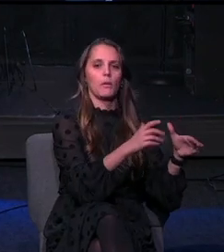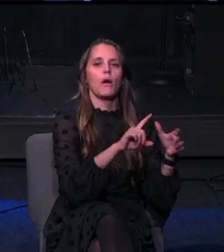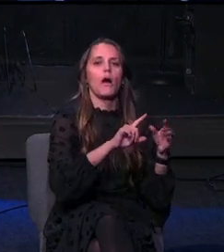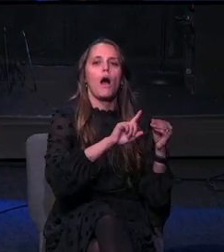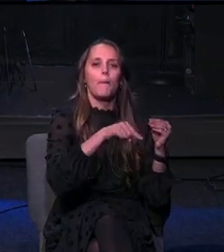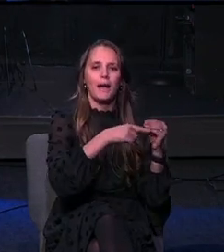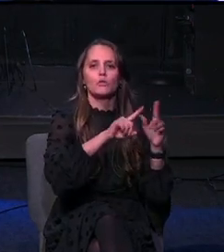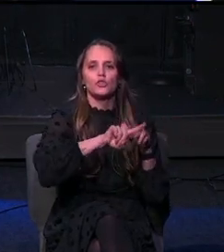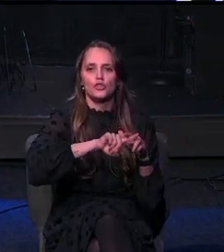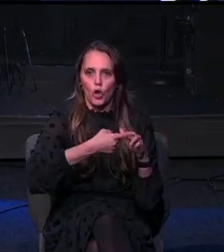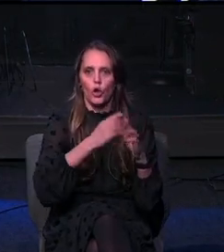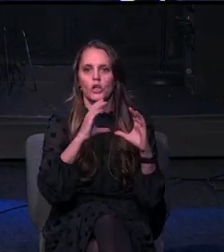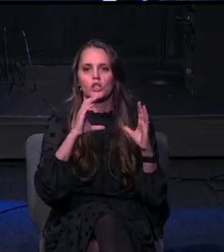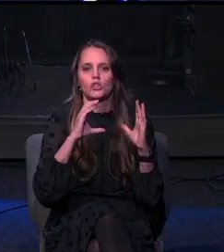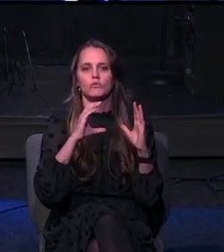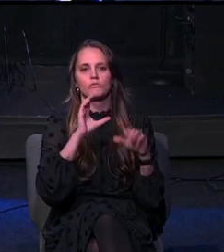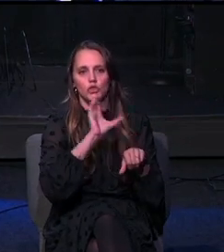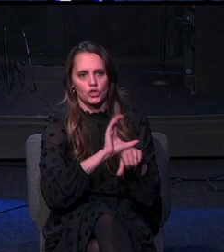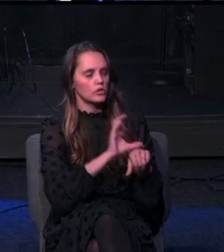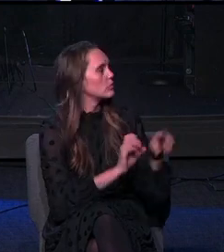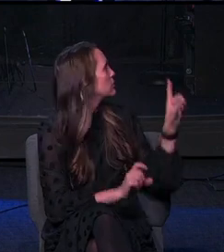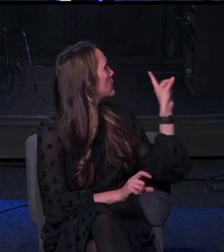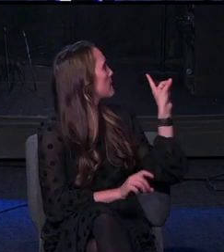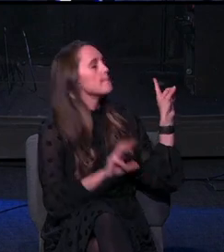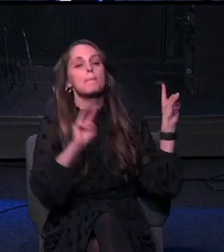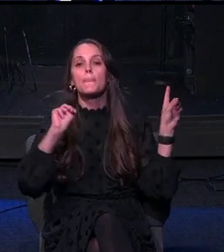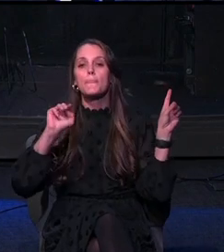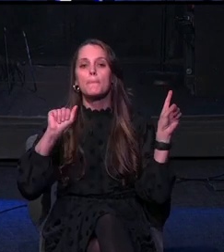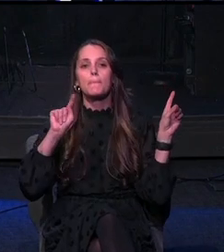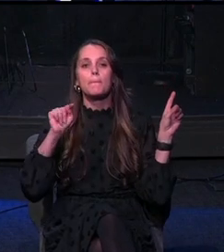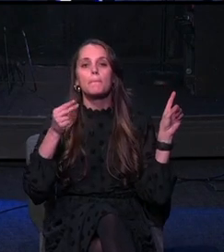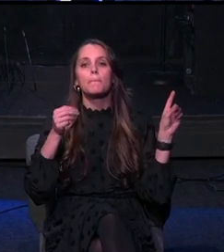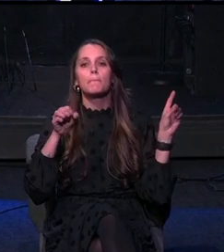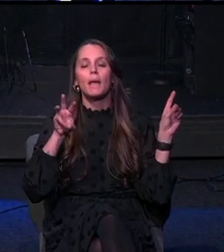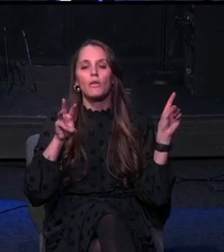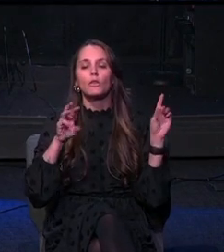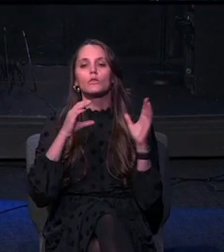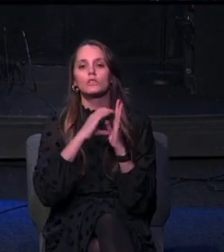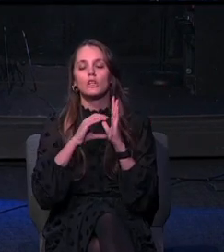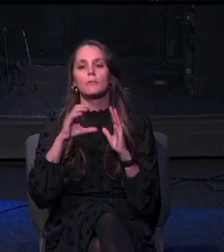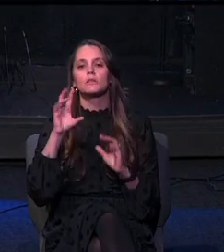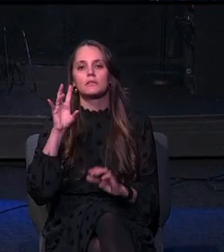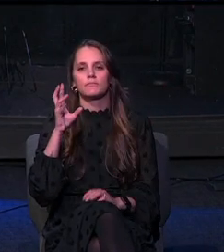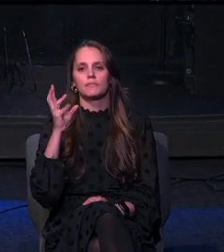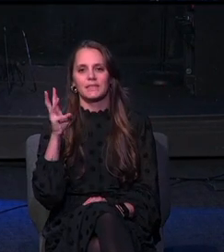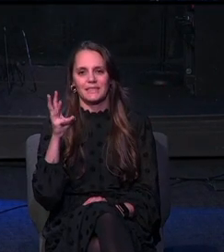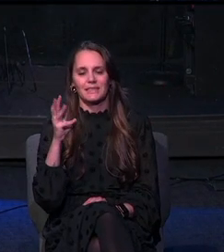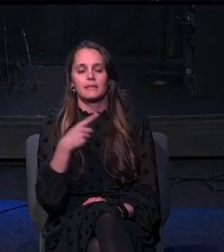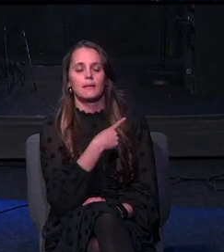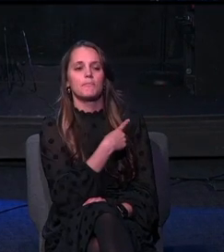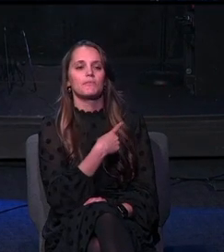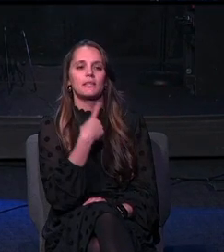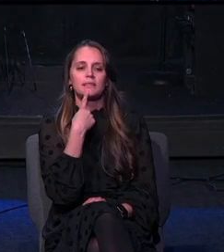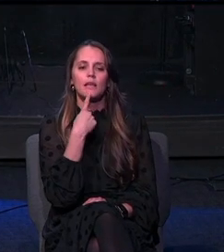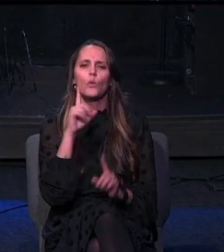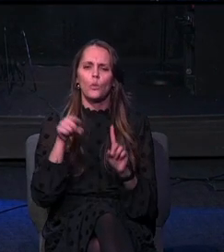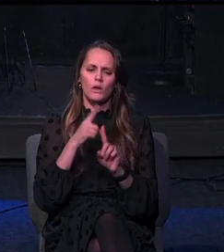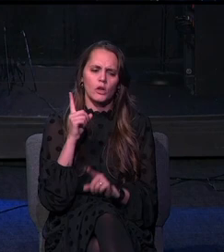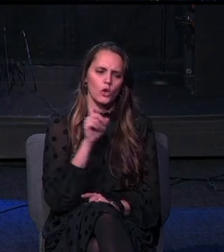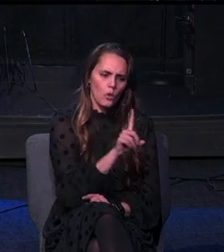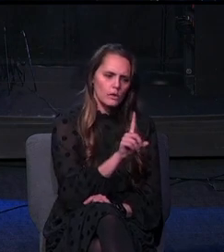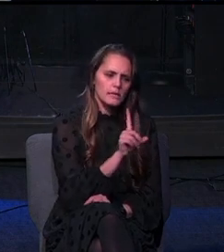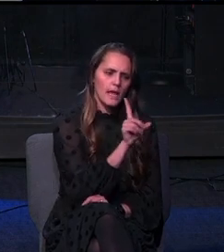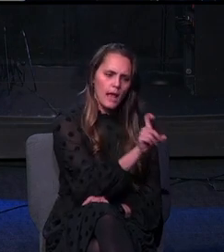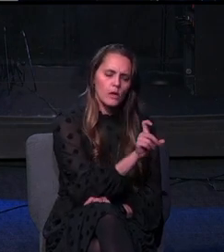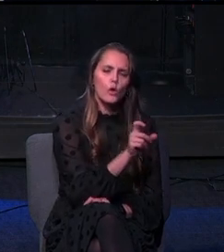what it looks like. This is in Matthew chapter 16. It says, when Jesus came to the region of Caesarea Philippi, he asked his disciples, who do people